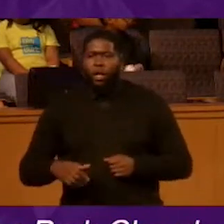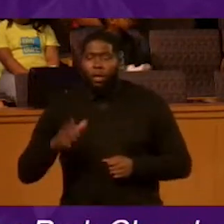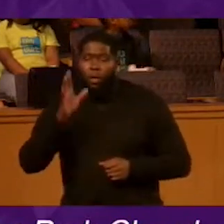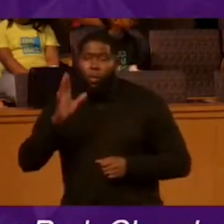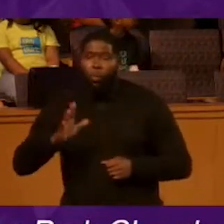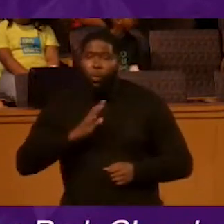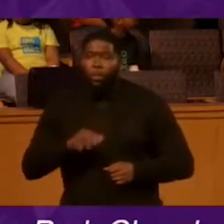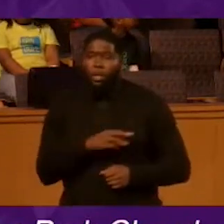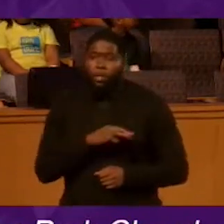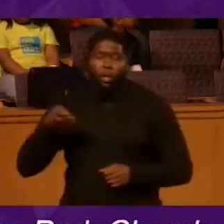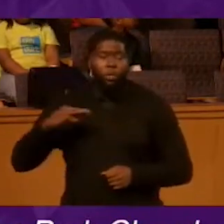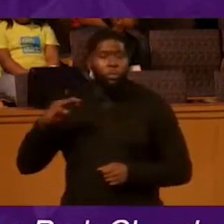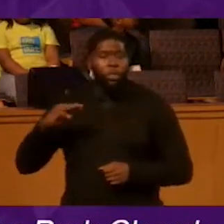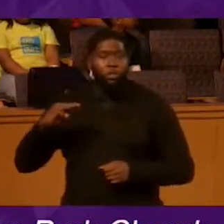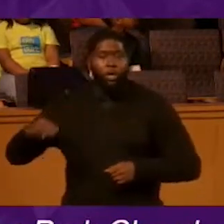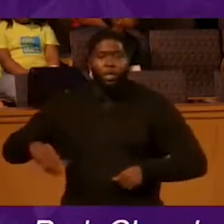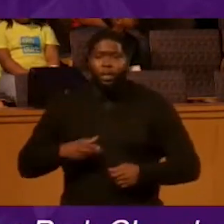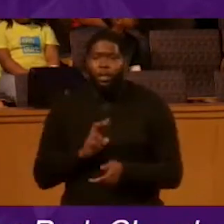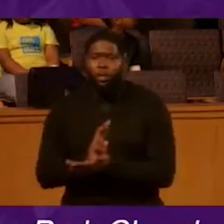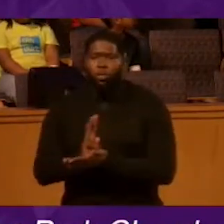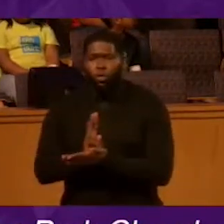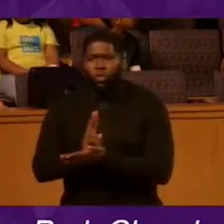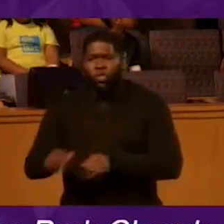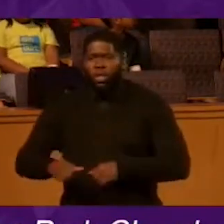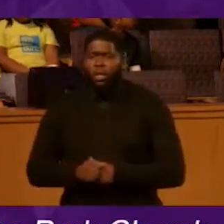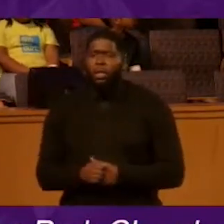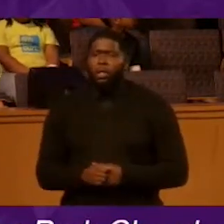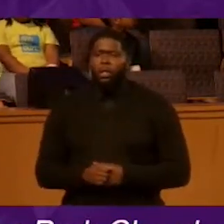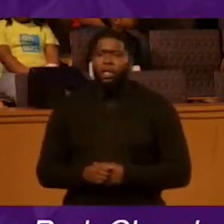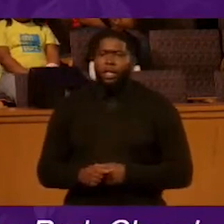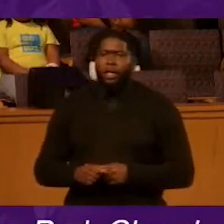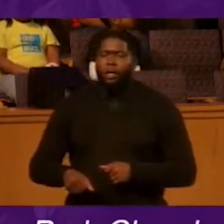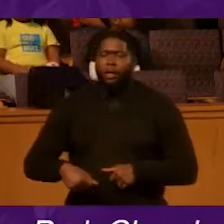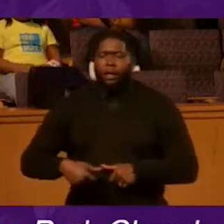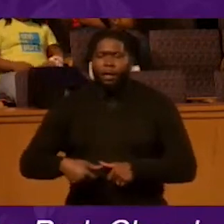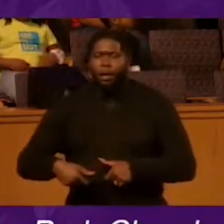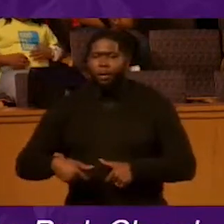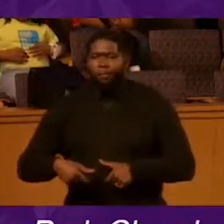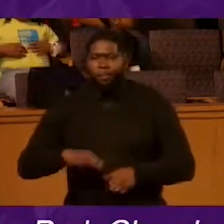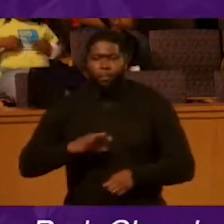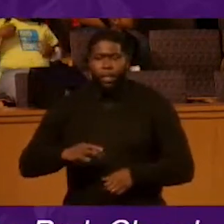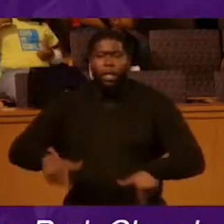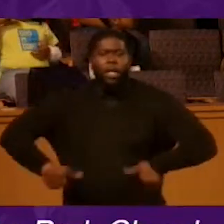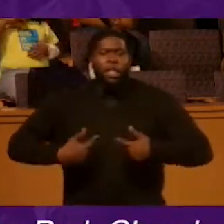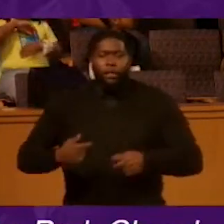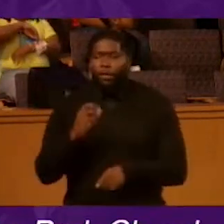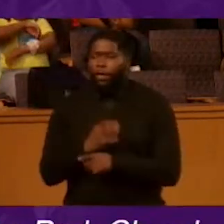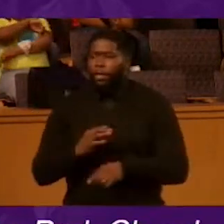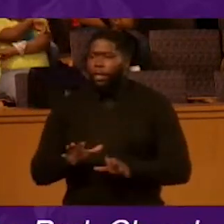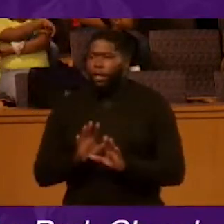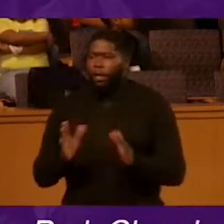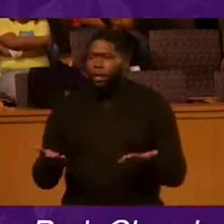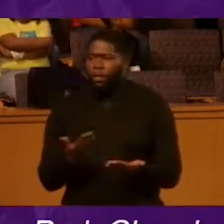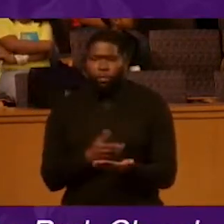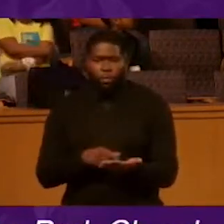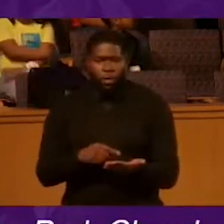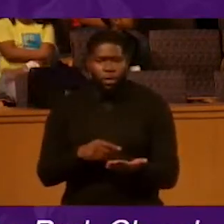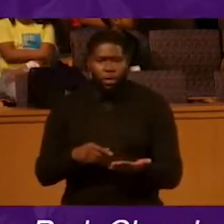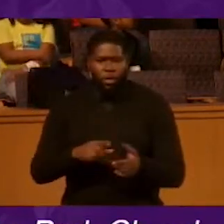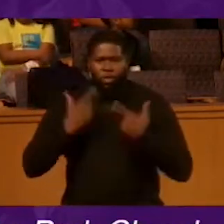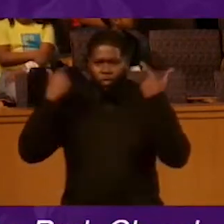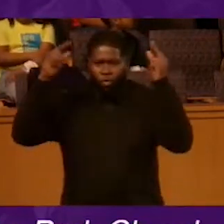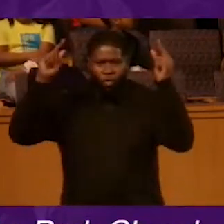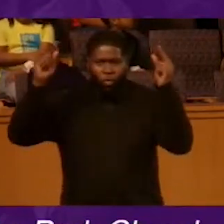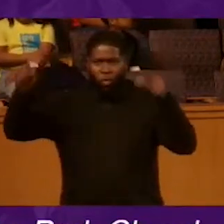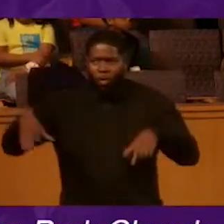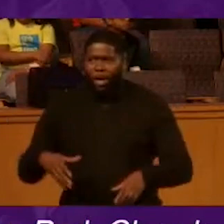has been using the Living Faith Library as part of the Monday night Bible study. And we had two great